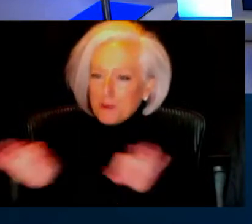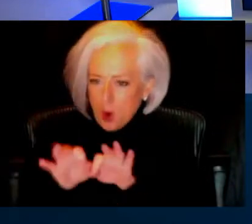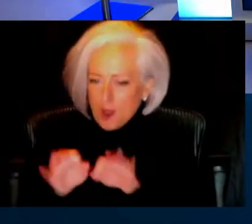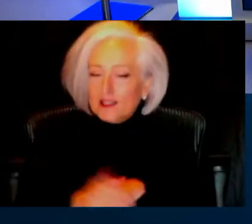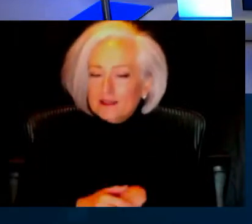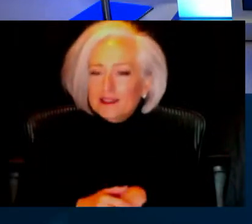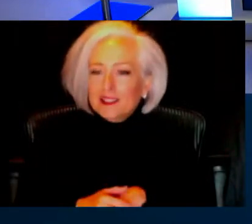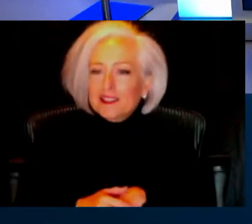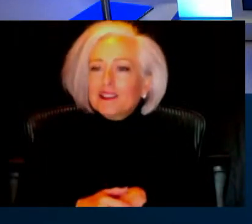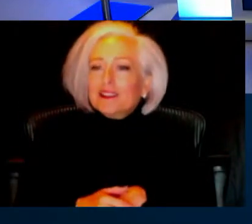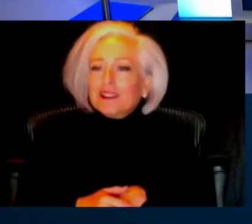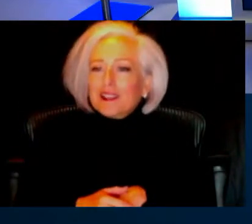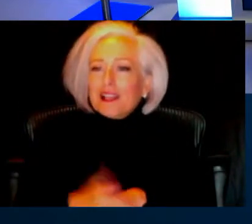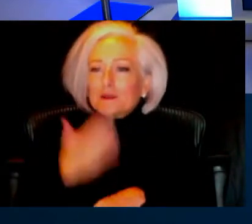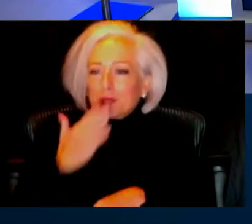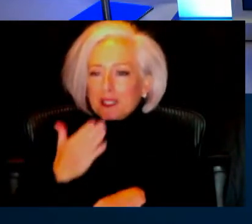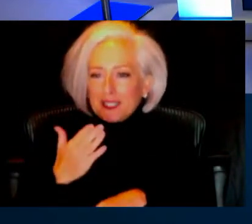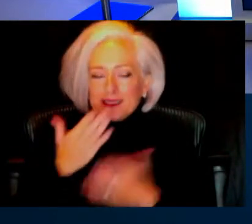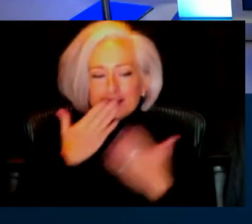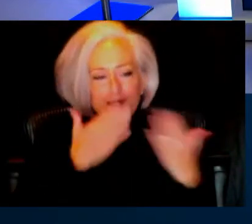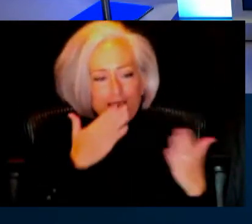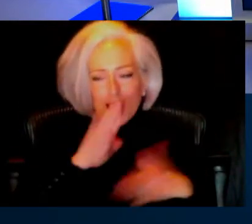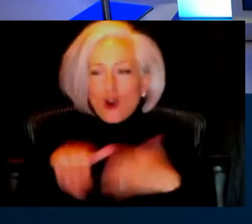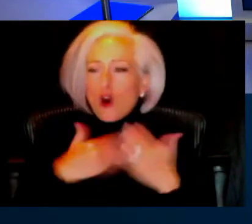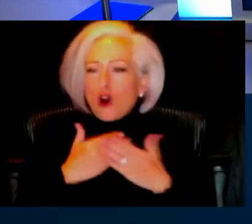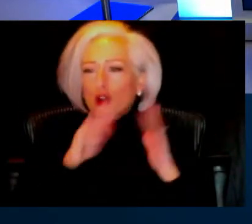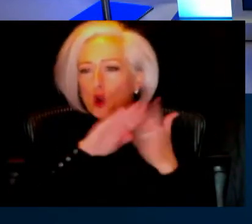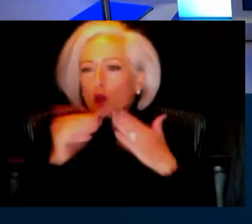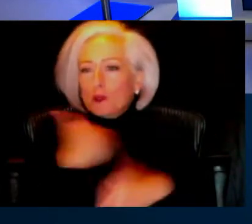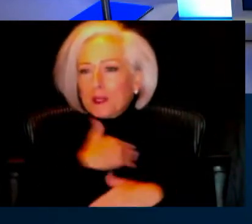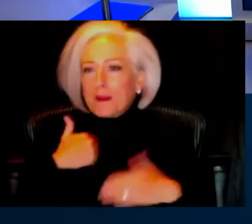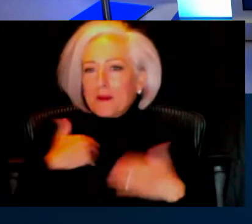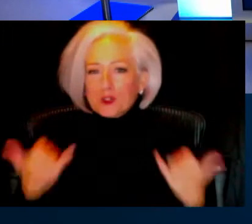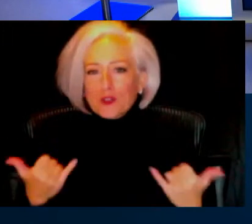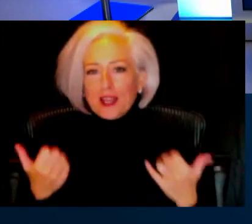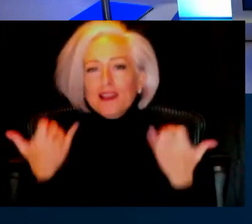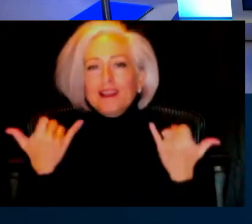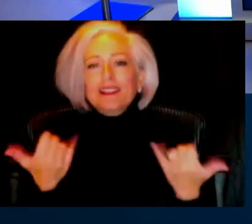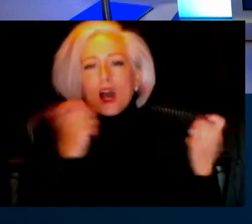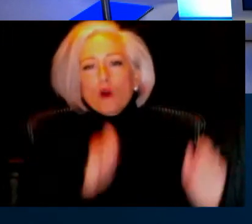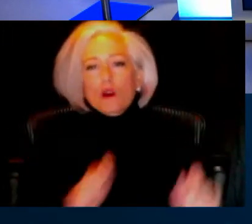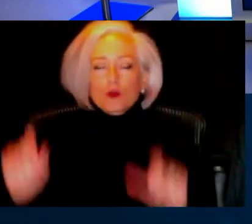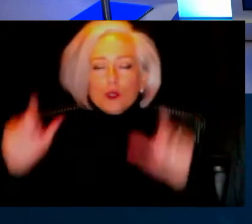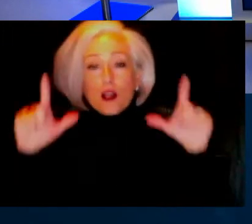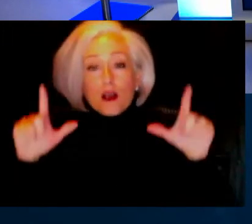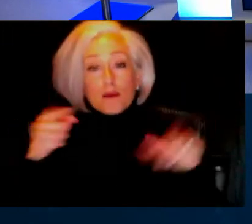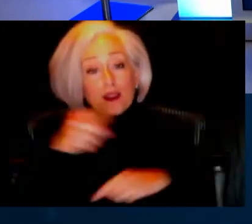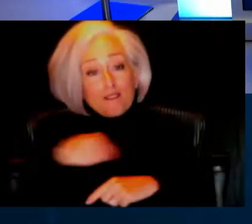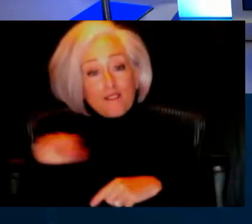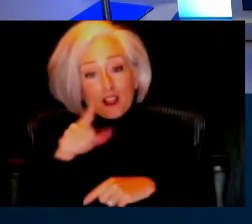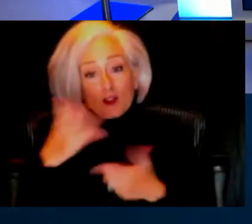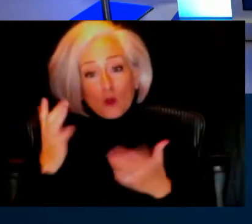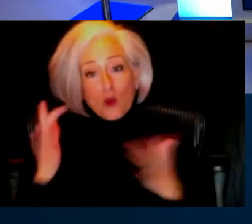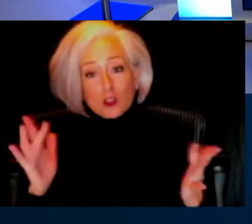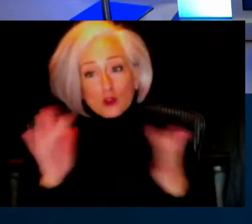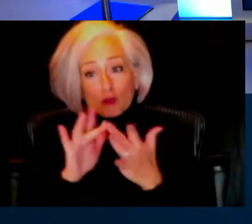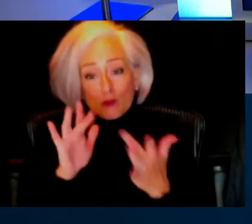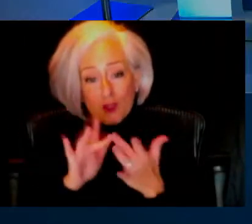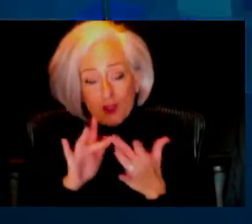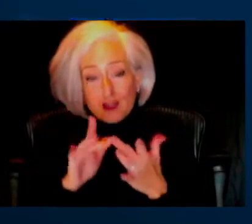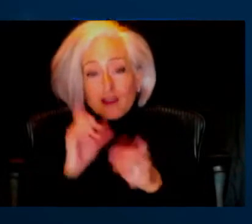to all of your community members out there today. And we're going to put some information now up on the screen so that if anybody wants to reach out,